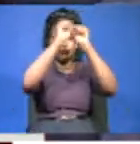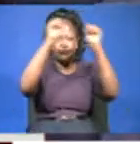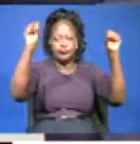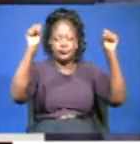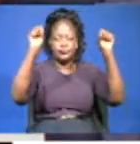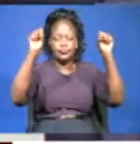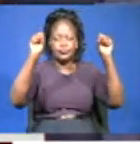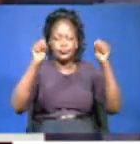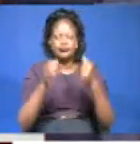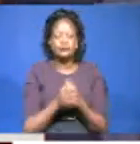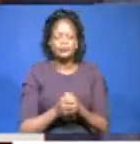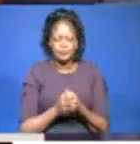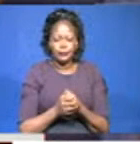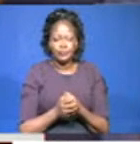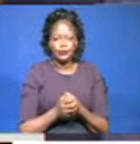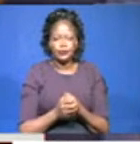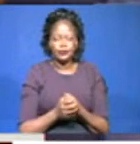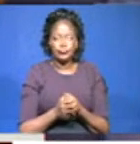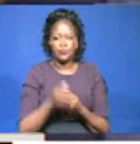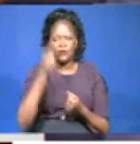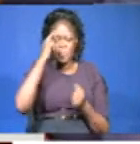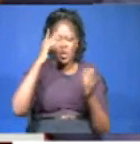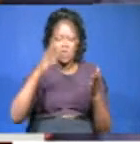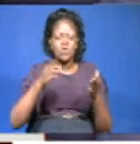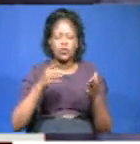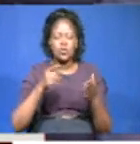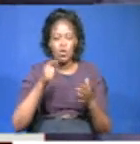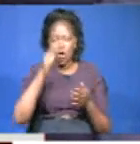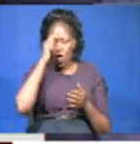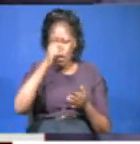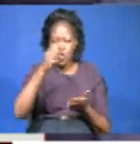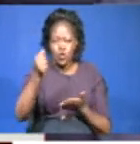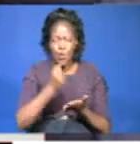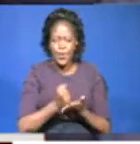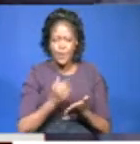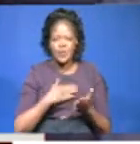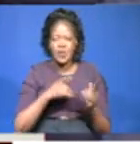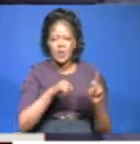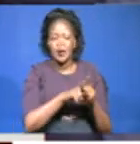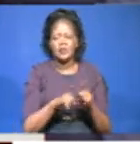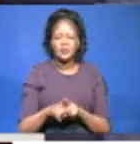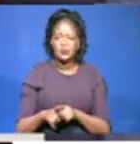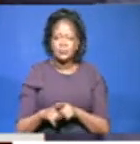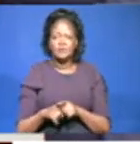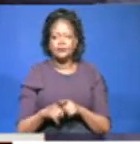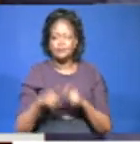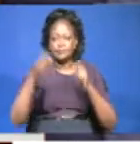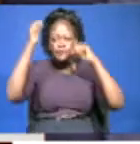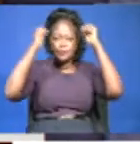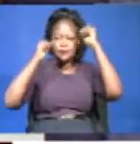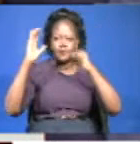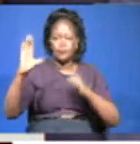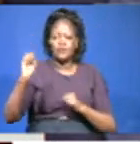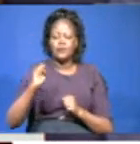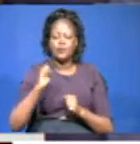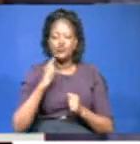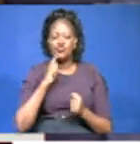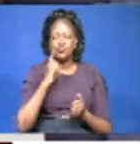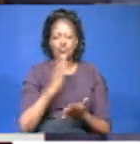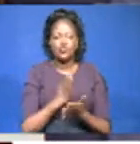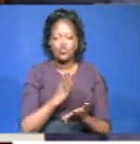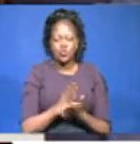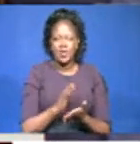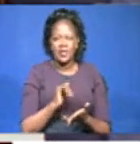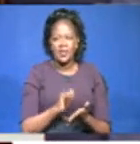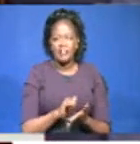Commander-in-Chief for the great honor to appoint me as the defense CS, and I want to assure him and